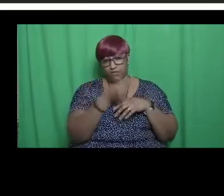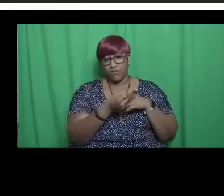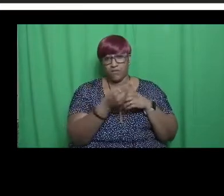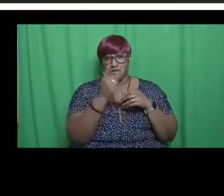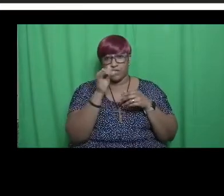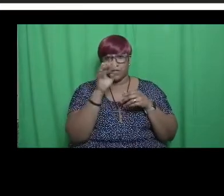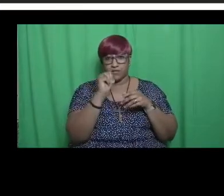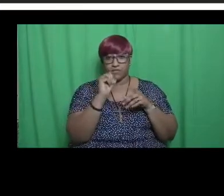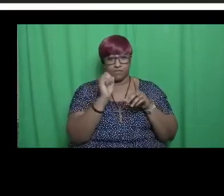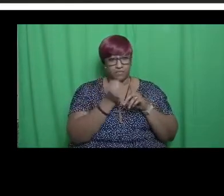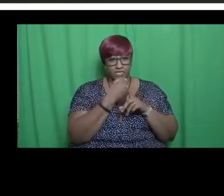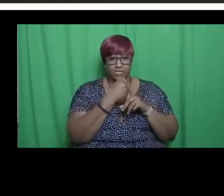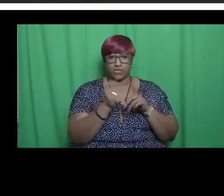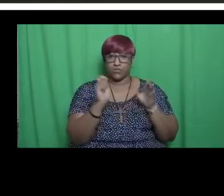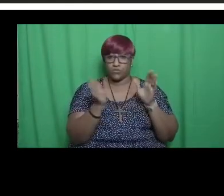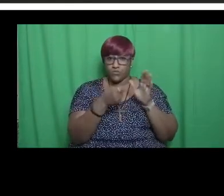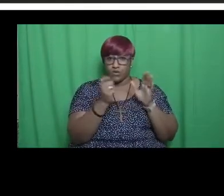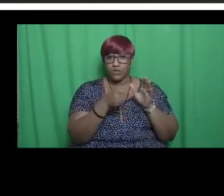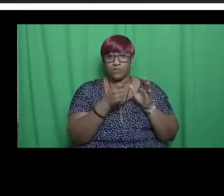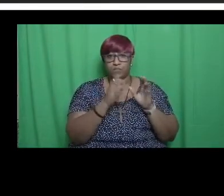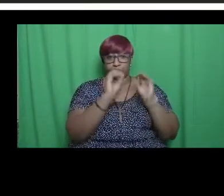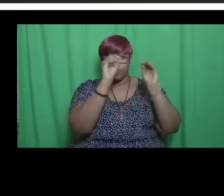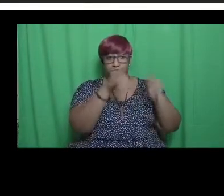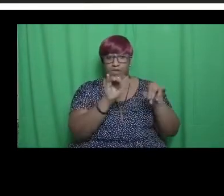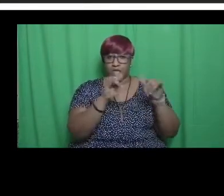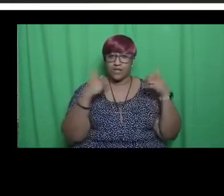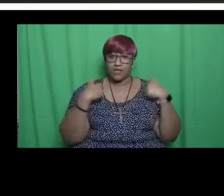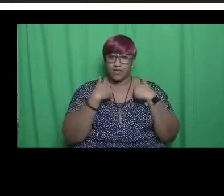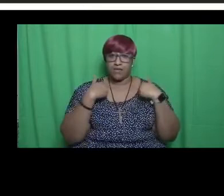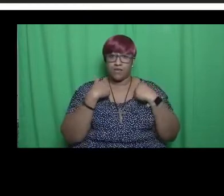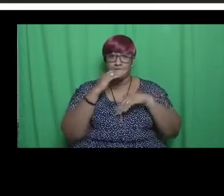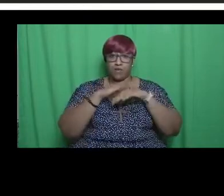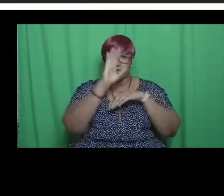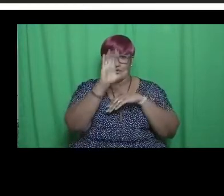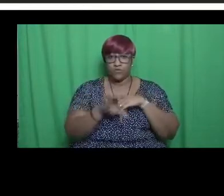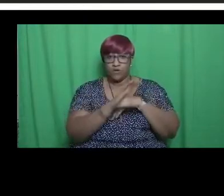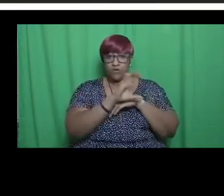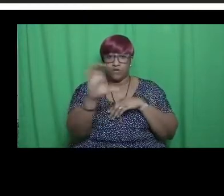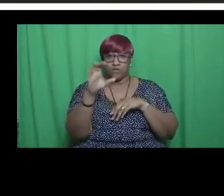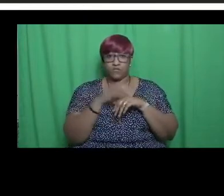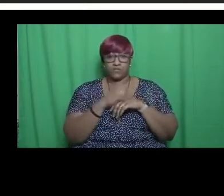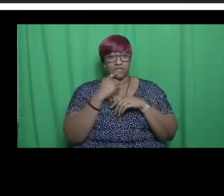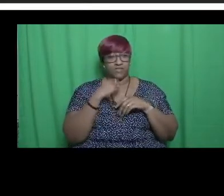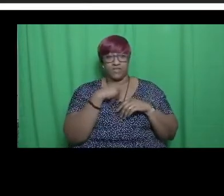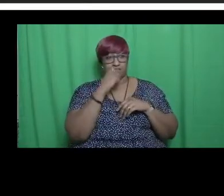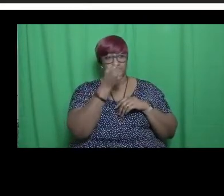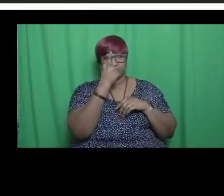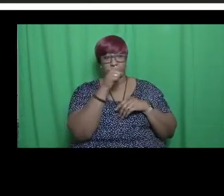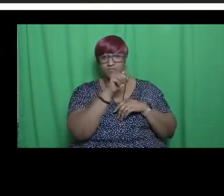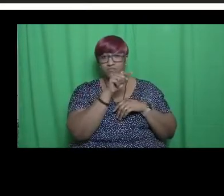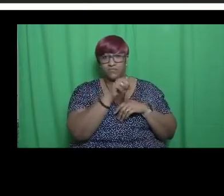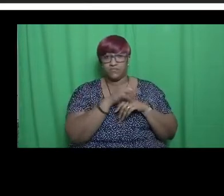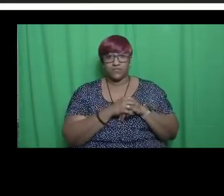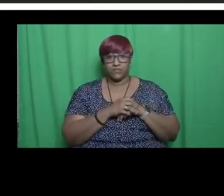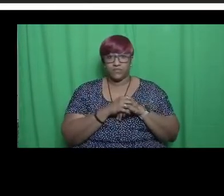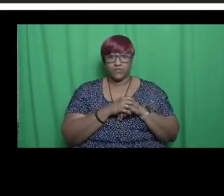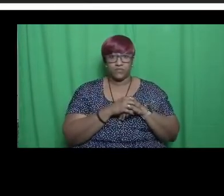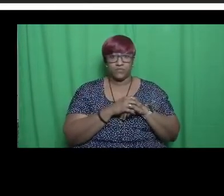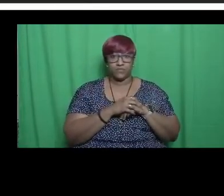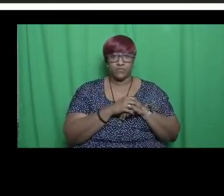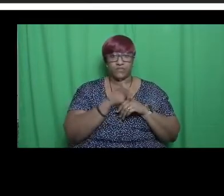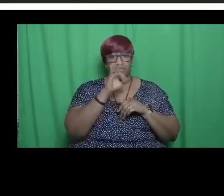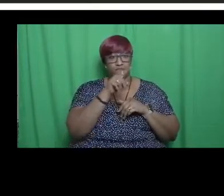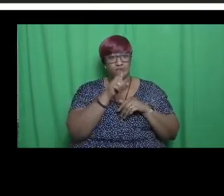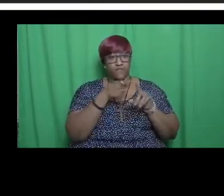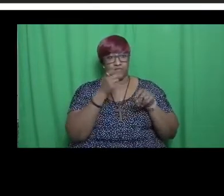him beaten, whooped, hung like an animal on a cross. They say, I don't get that. If you're from